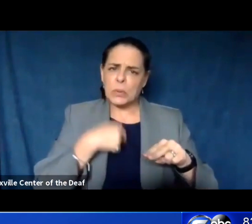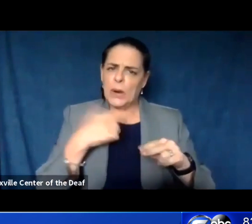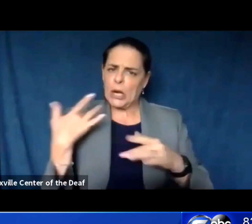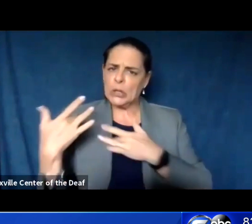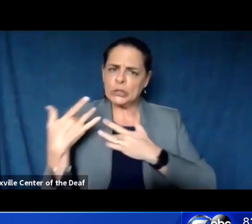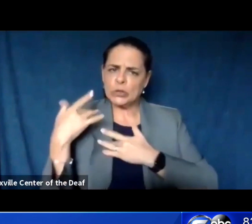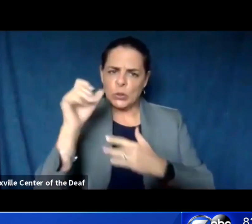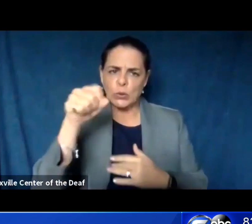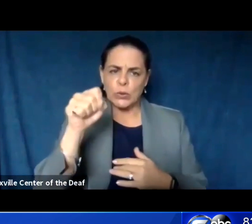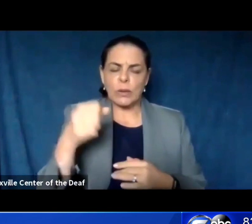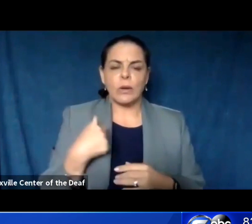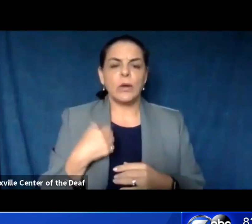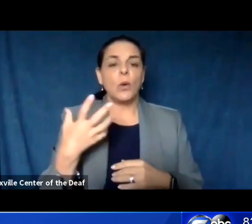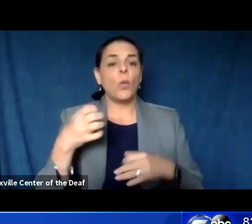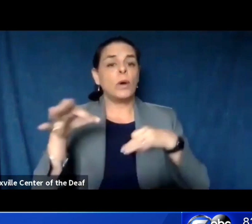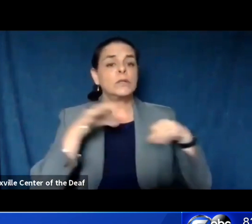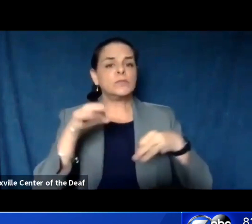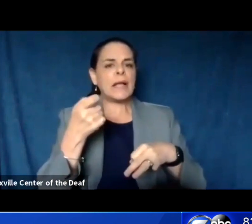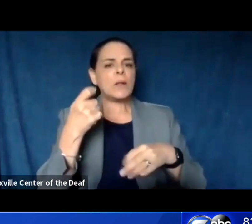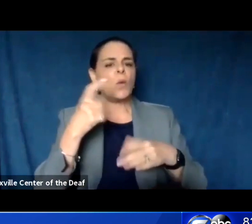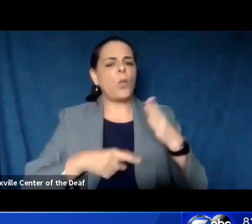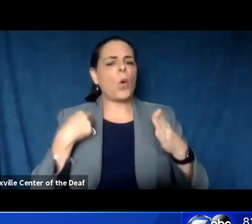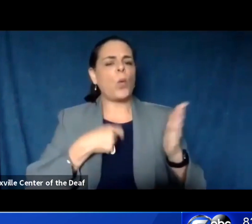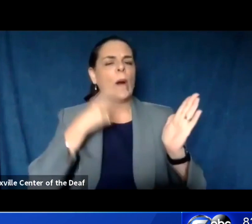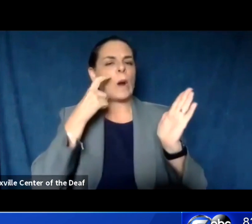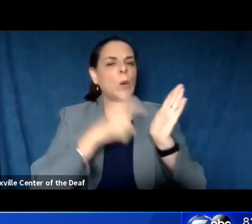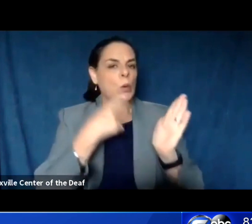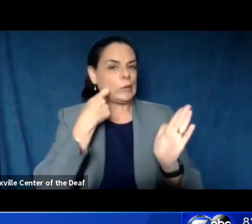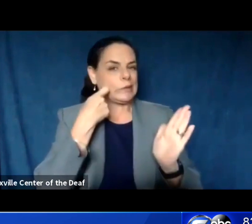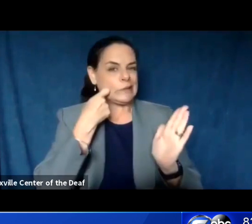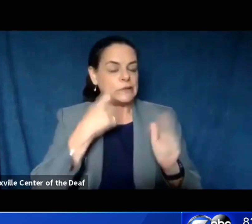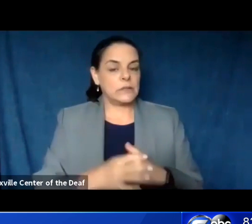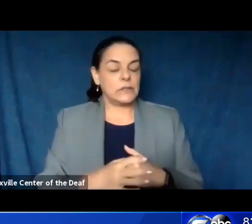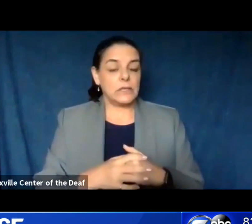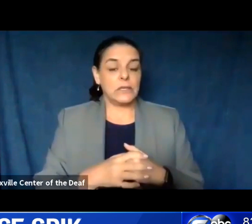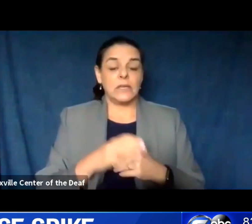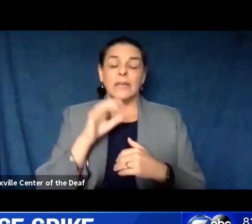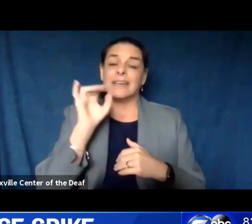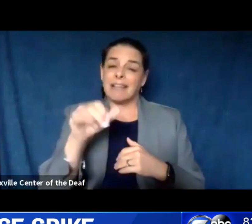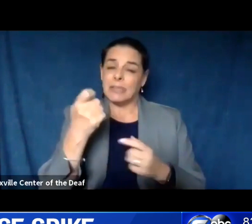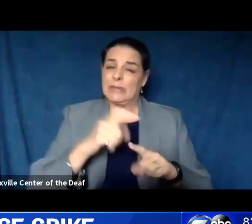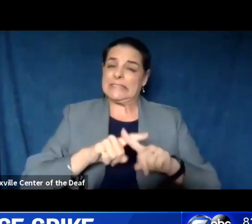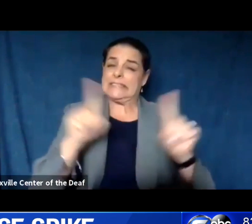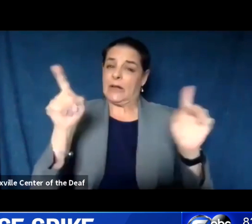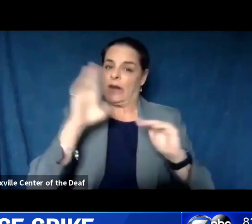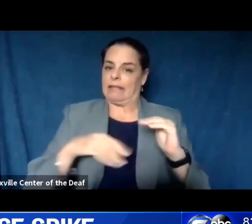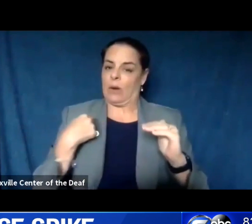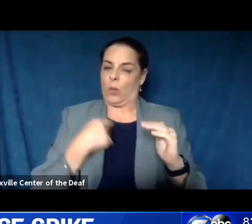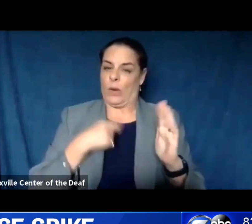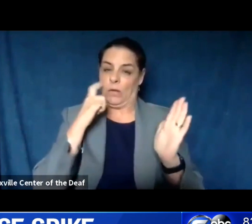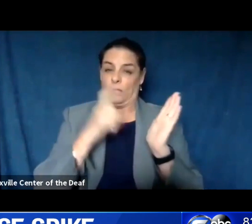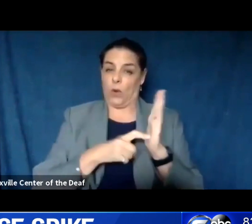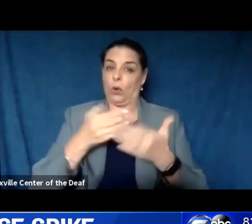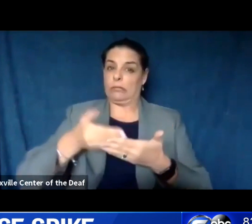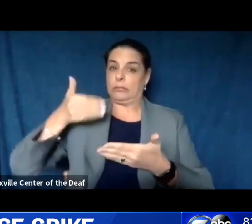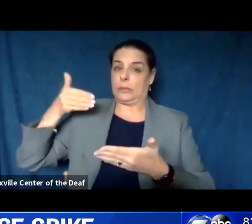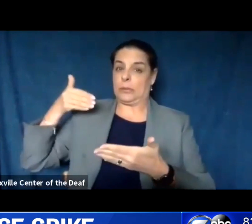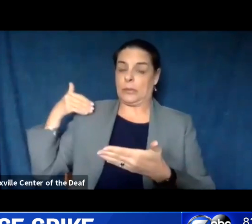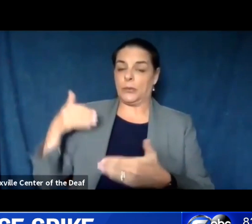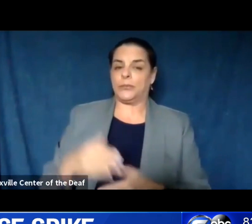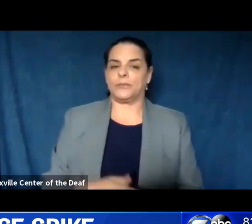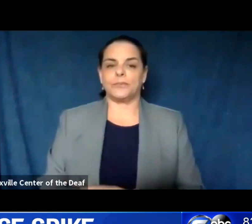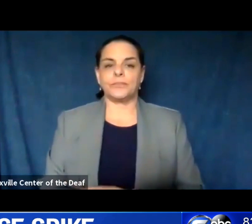talk a little bit about what we are seeing with recent cases, because it is a small change from what we've been previously seeing. While we